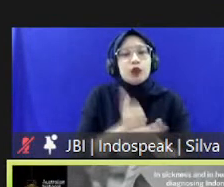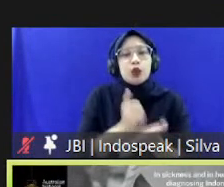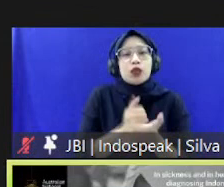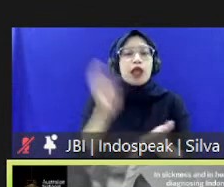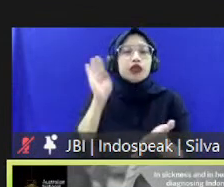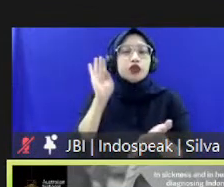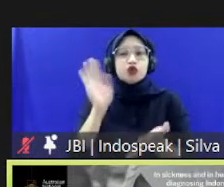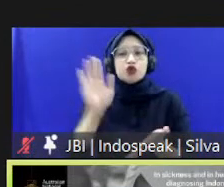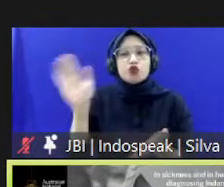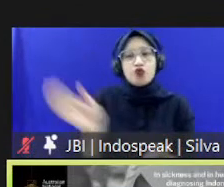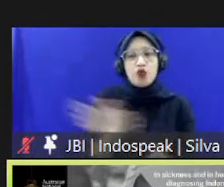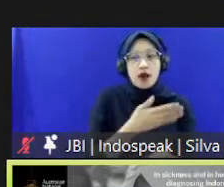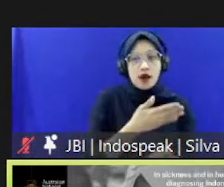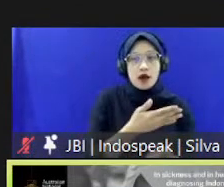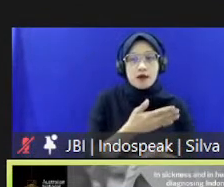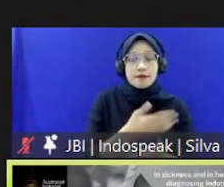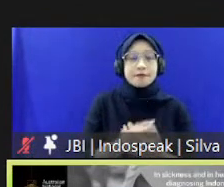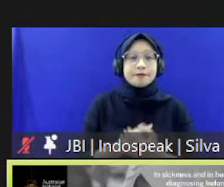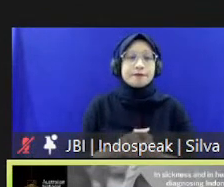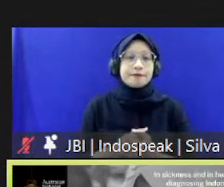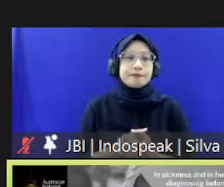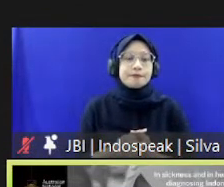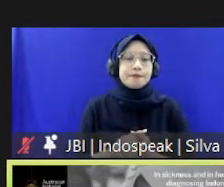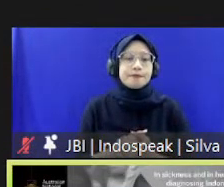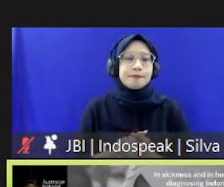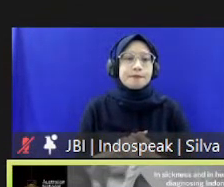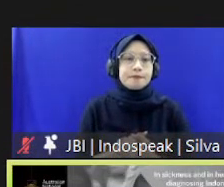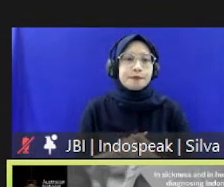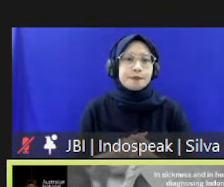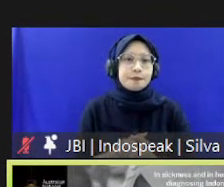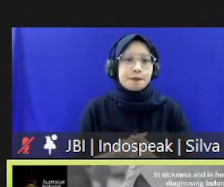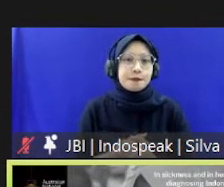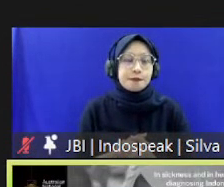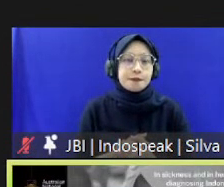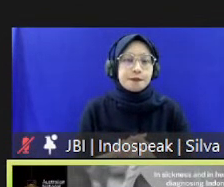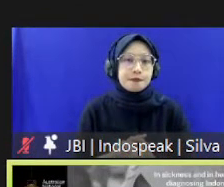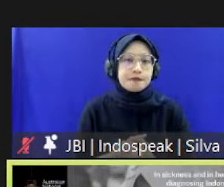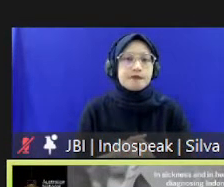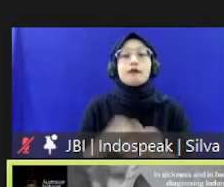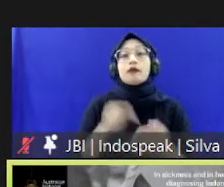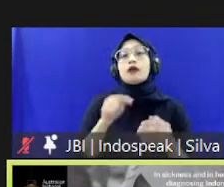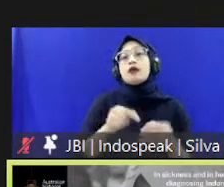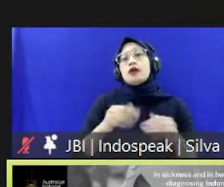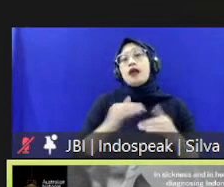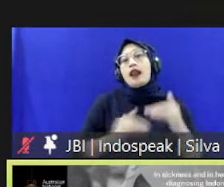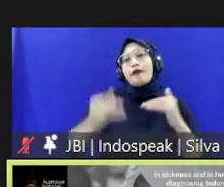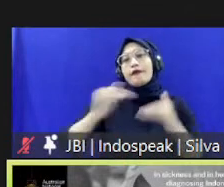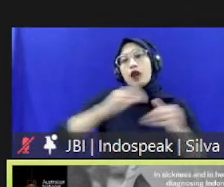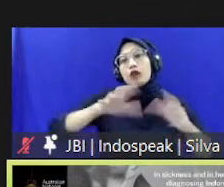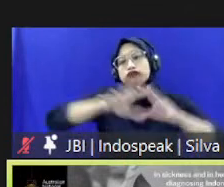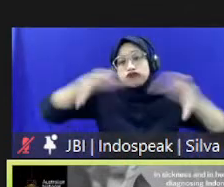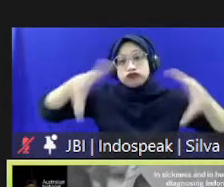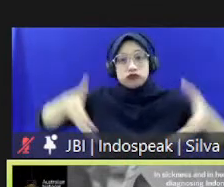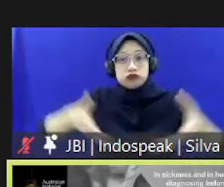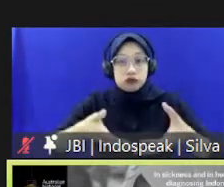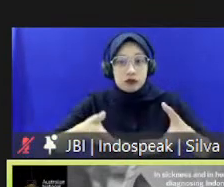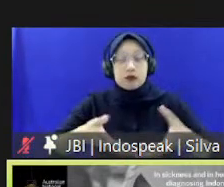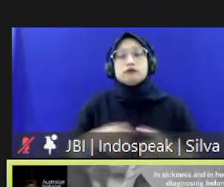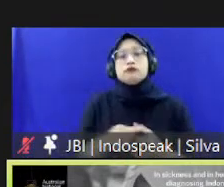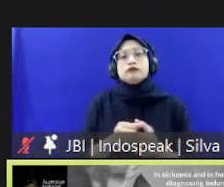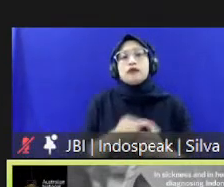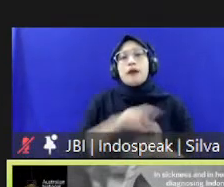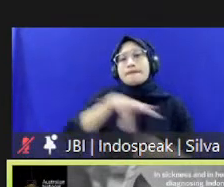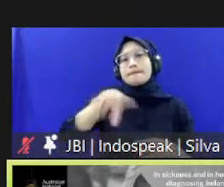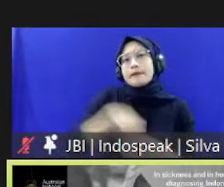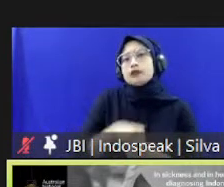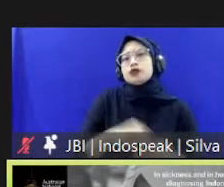and national. Just to give you an idea about at the global level. So one of the